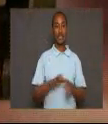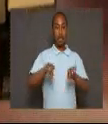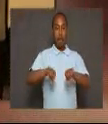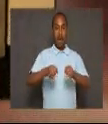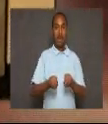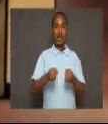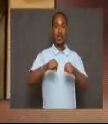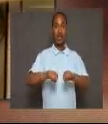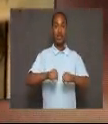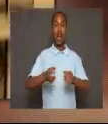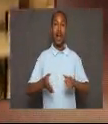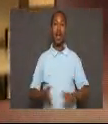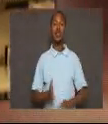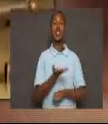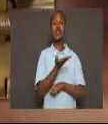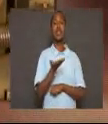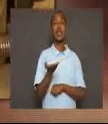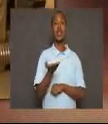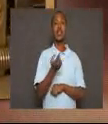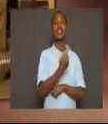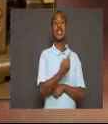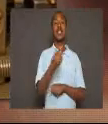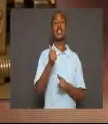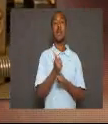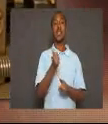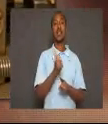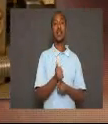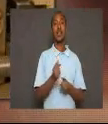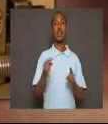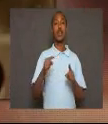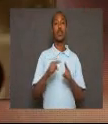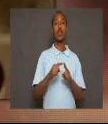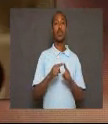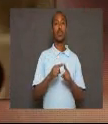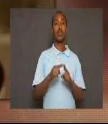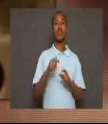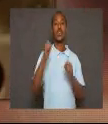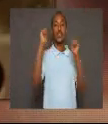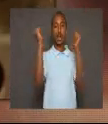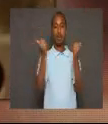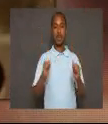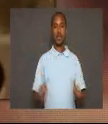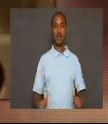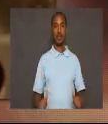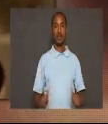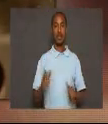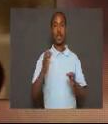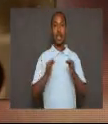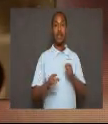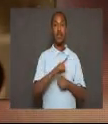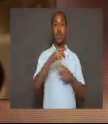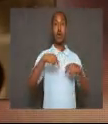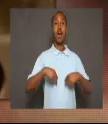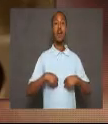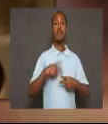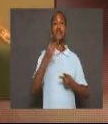Malleability allows a substance, such as metal, to be reshaped. If you have ever